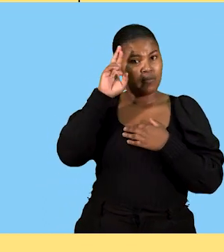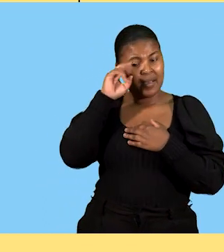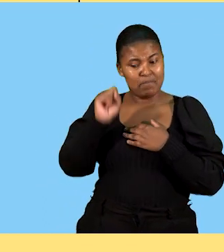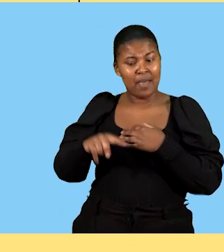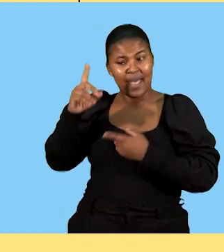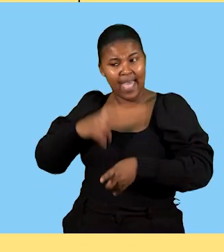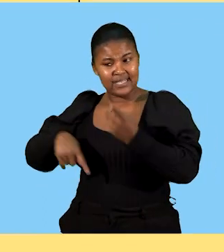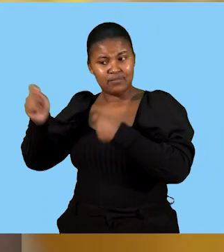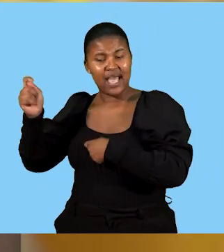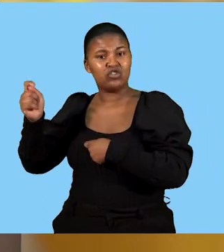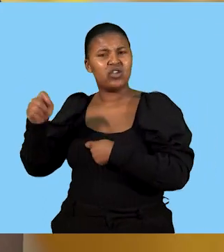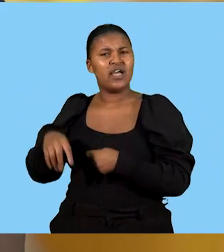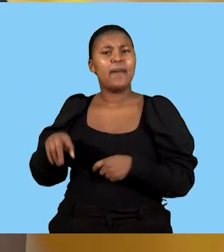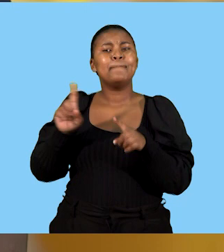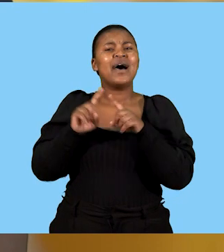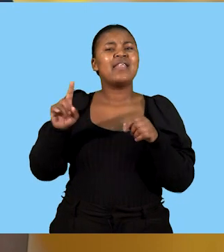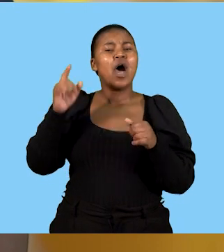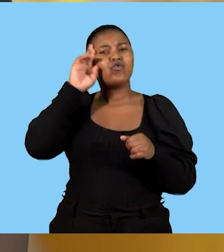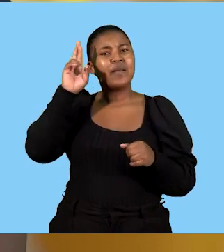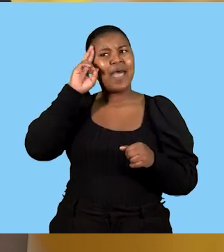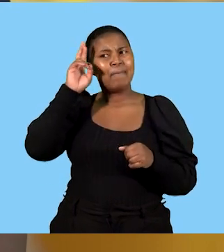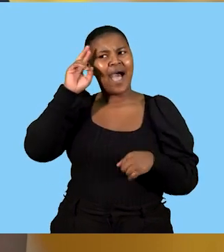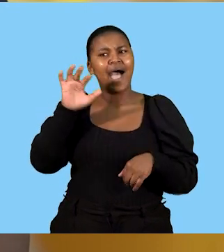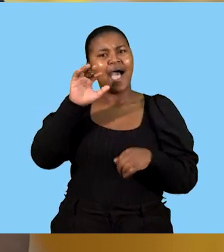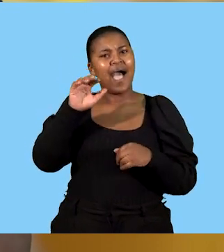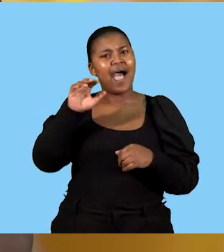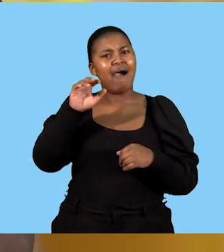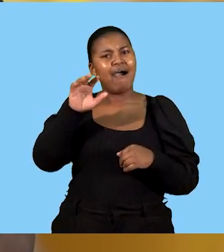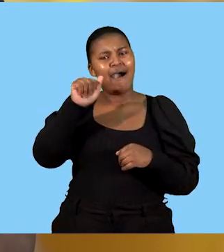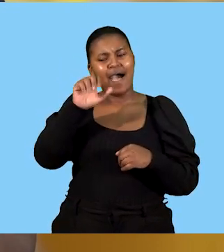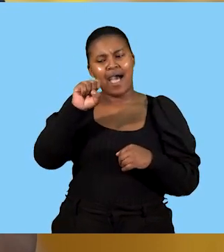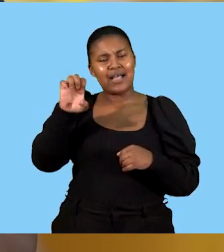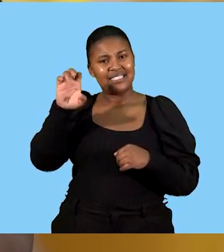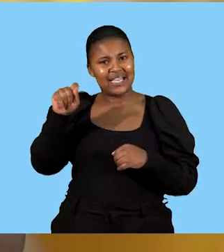expenses are debited. But in this case, we are debited it with an